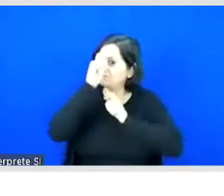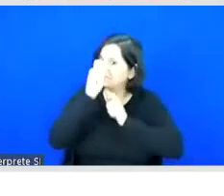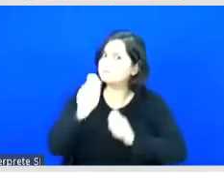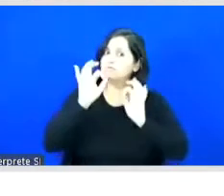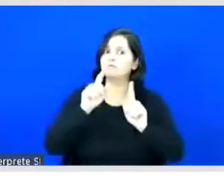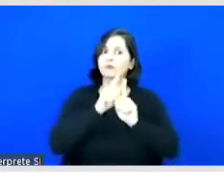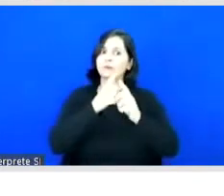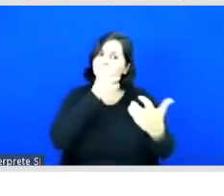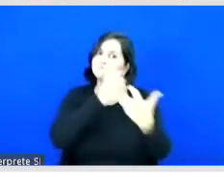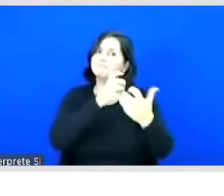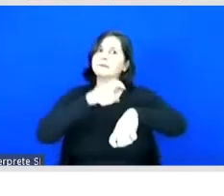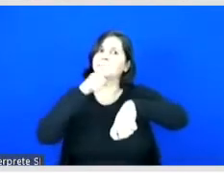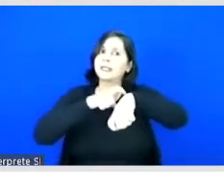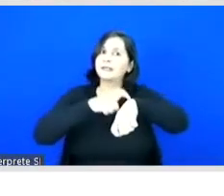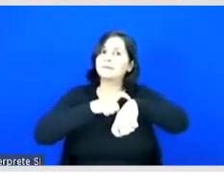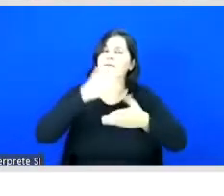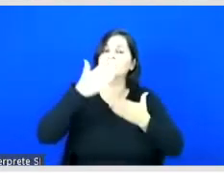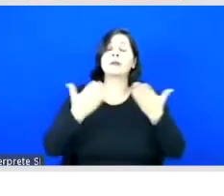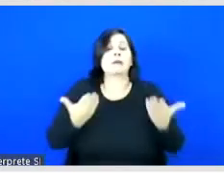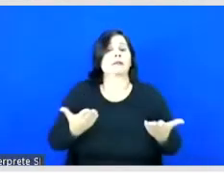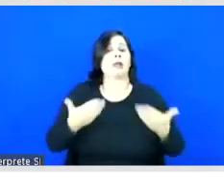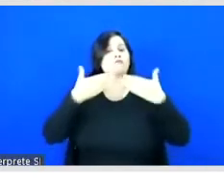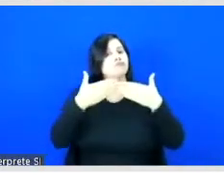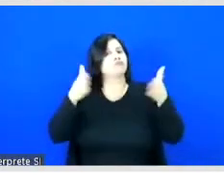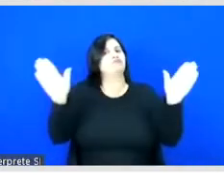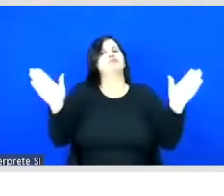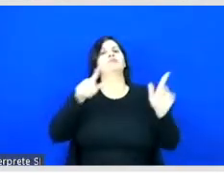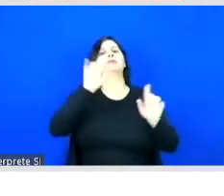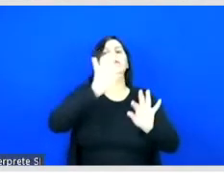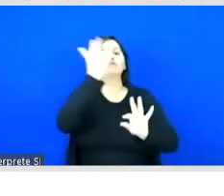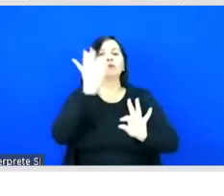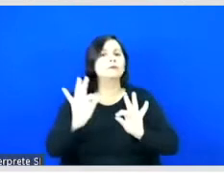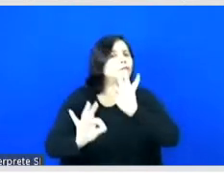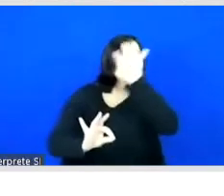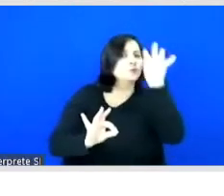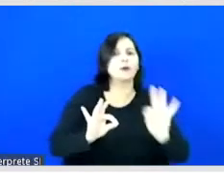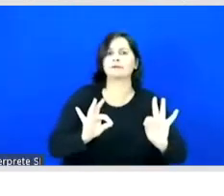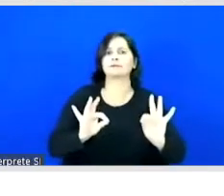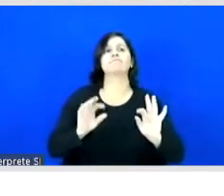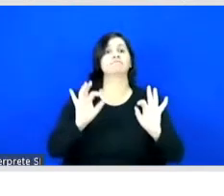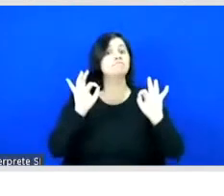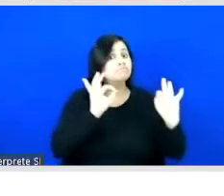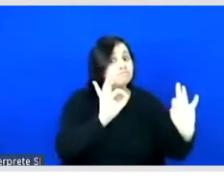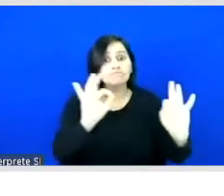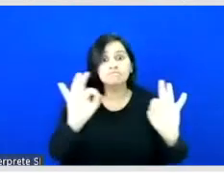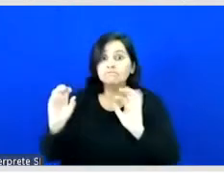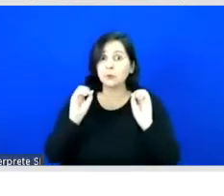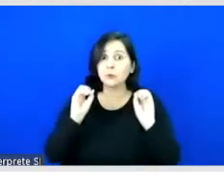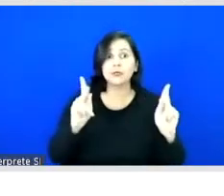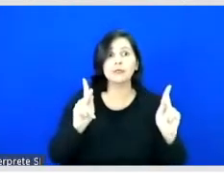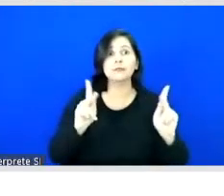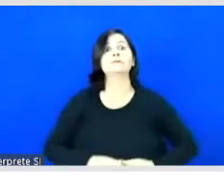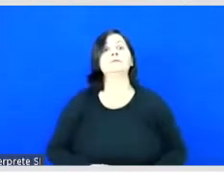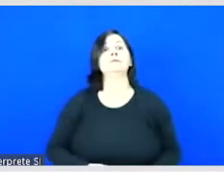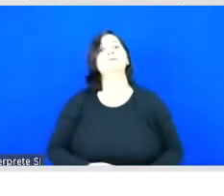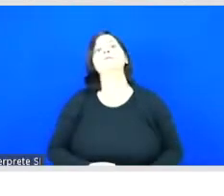107 and almost 180 participants in this event. They've been very active asking questions.